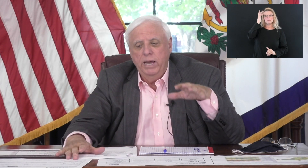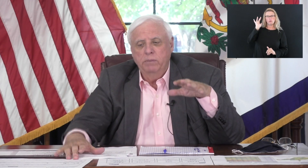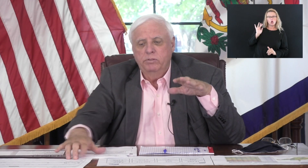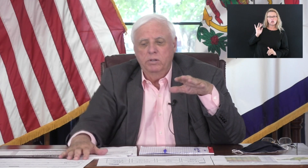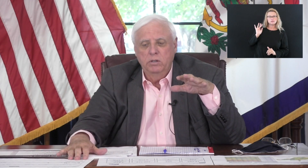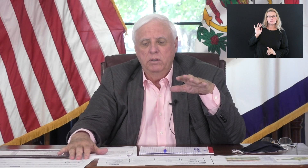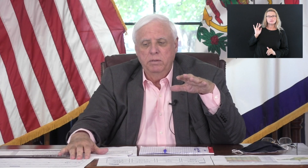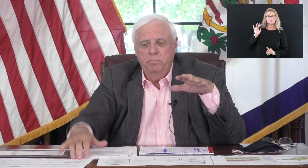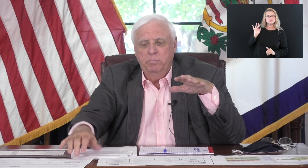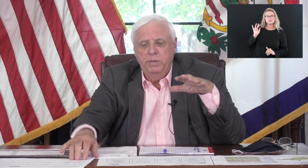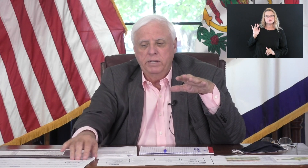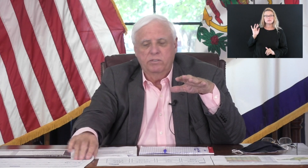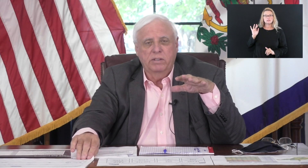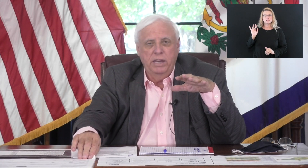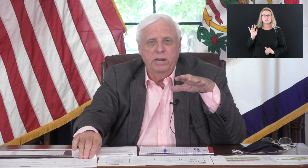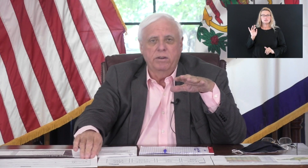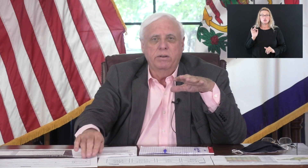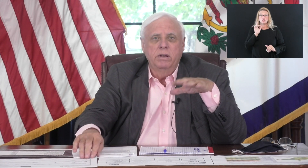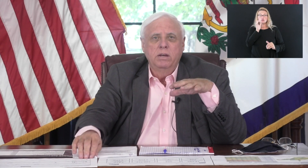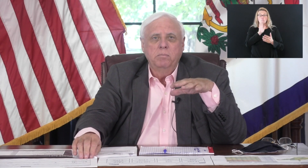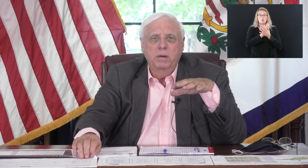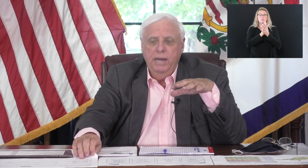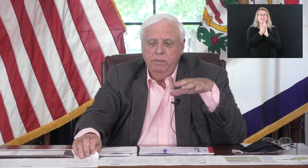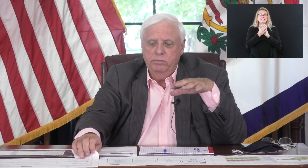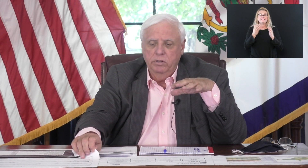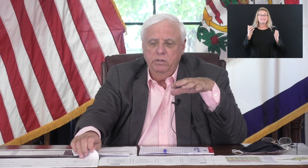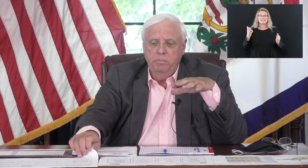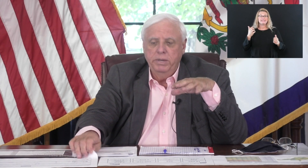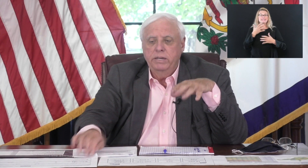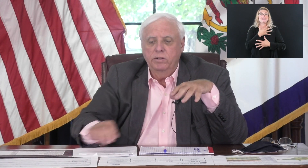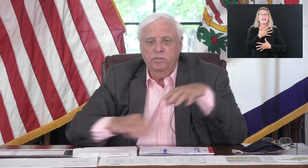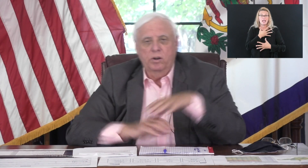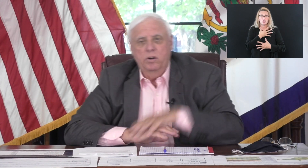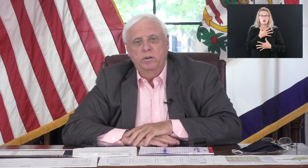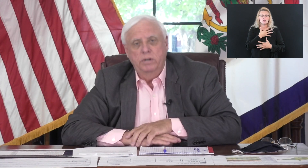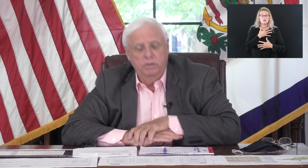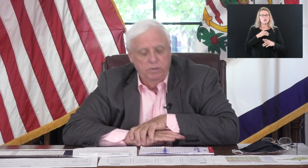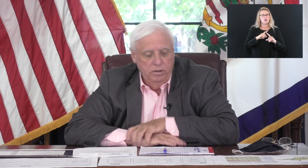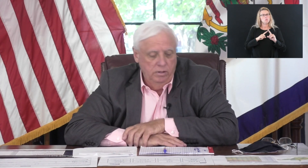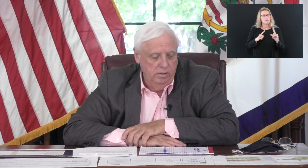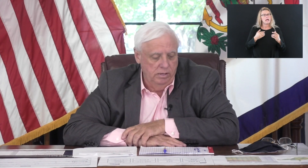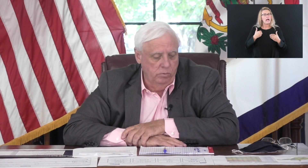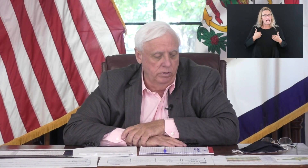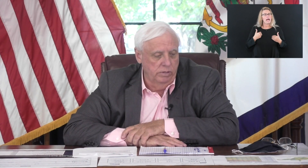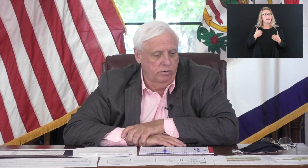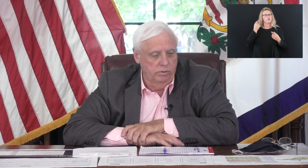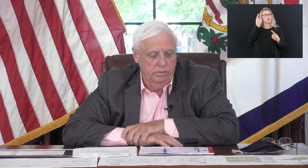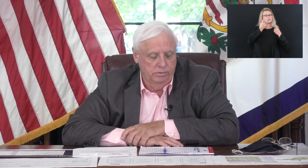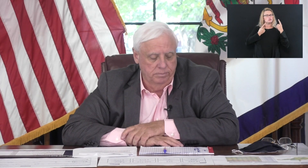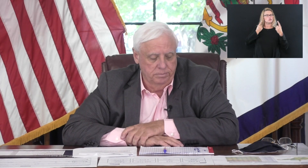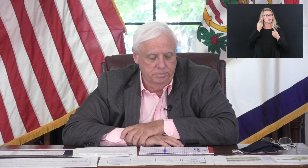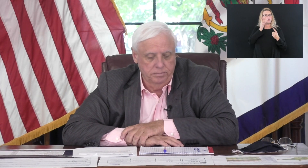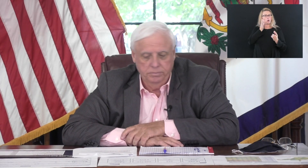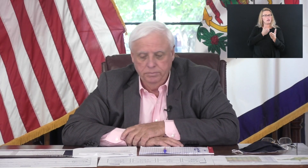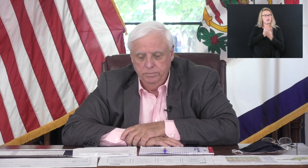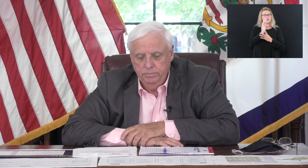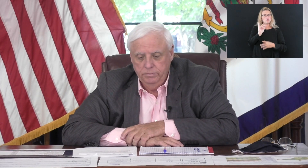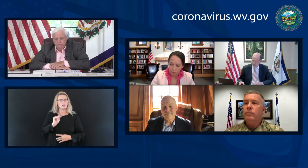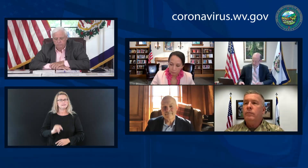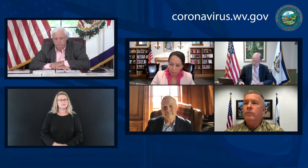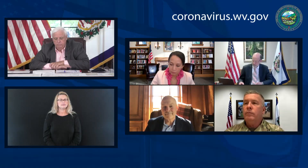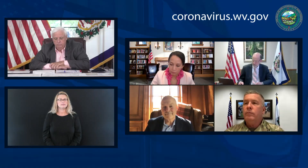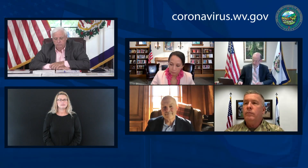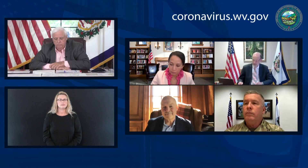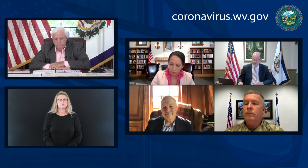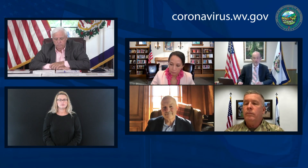don't absolutely get scared, but absolutely be concerned, and we'll get through it.